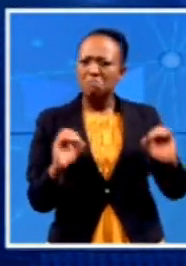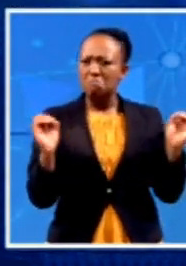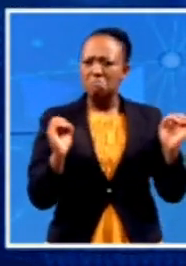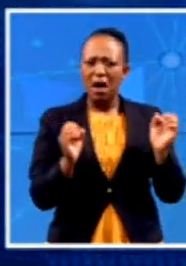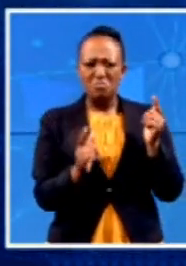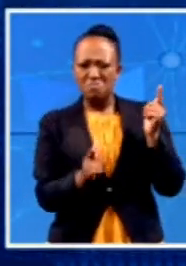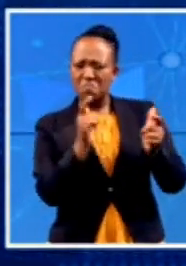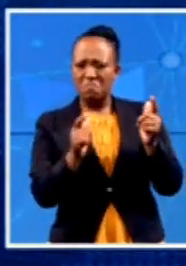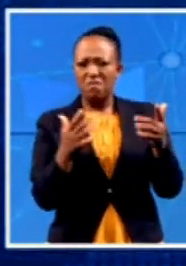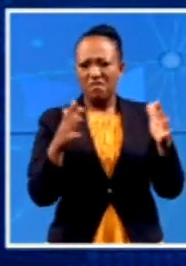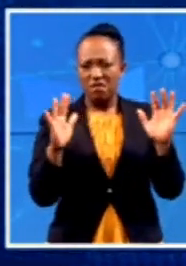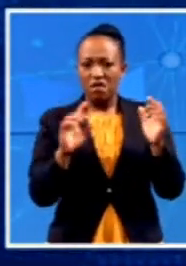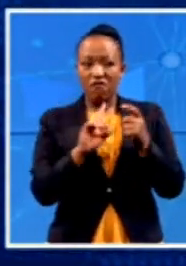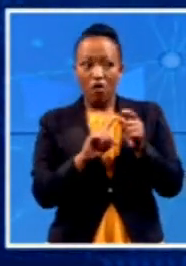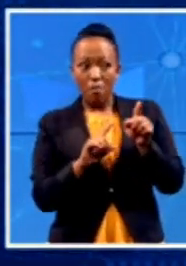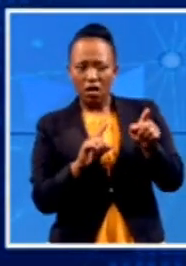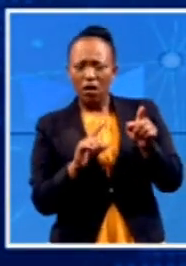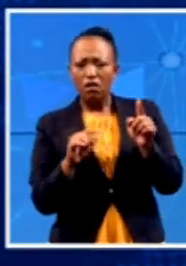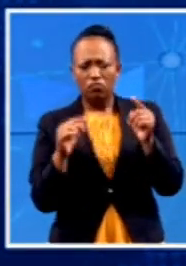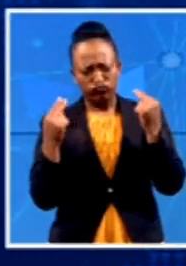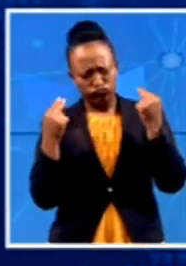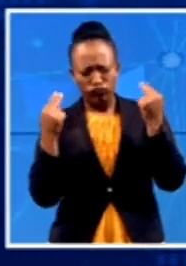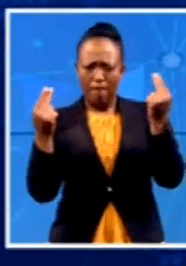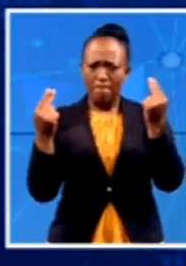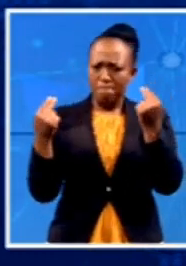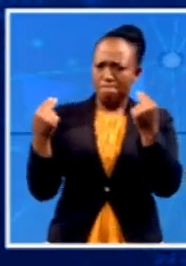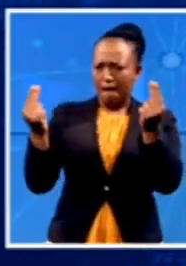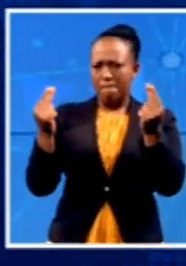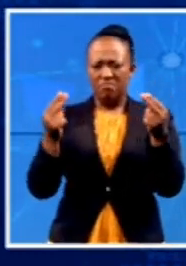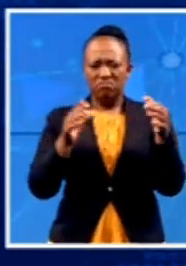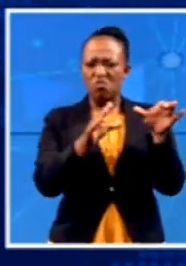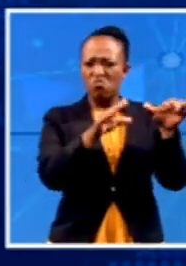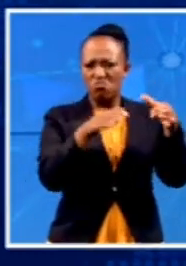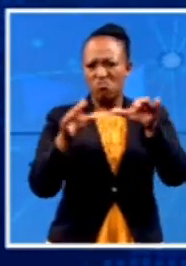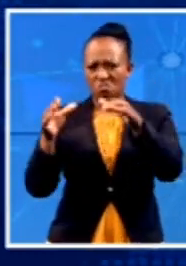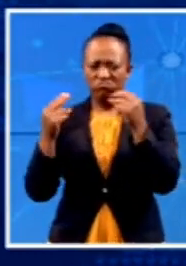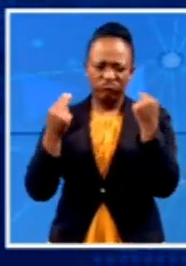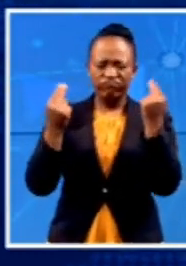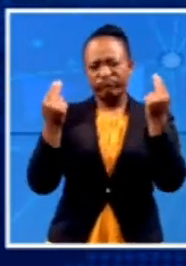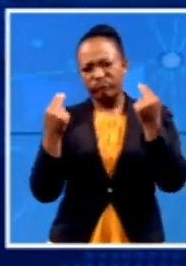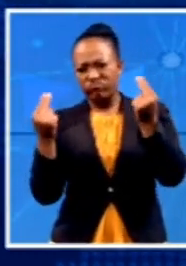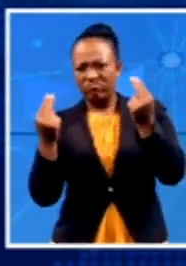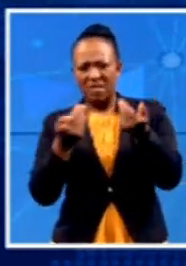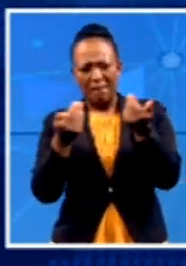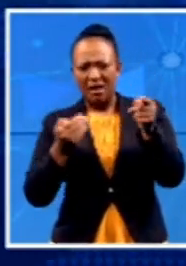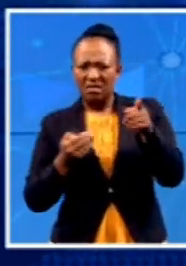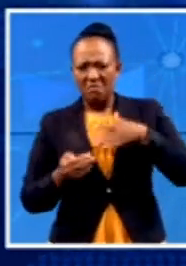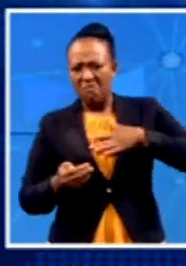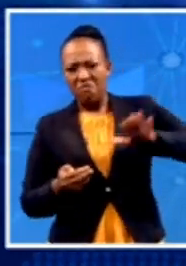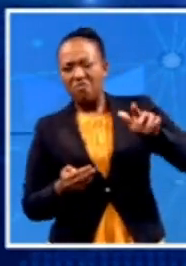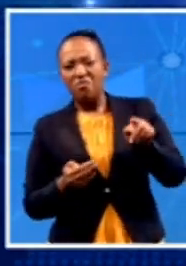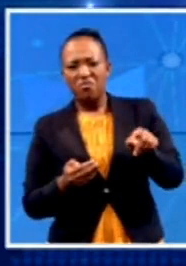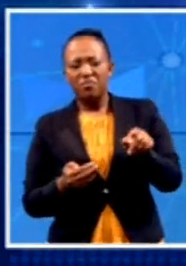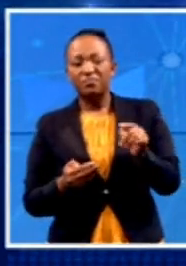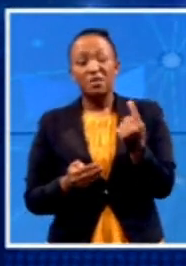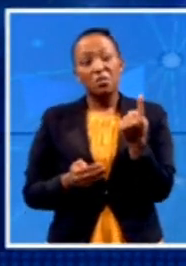resistant movements against apartheid, and one of them was the call for the